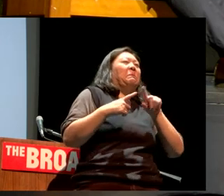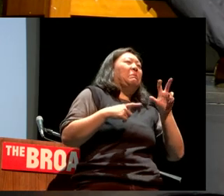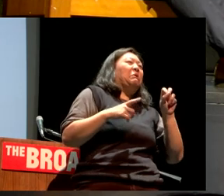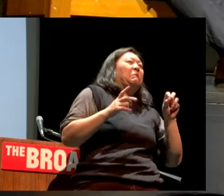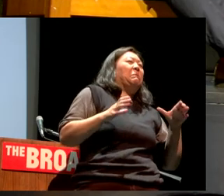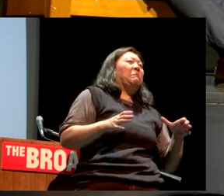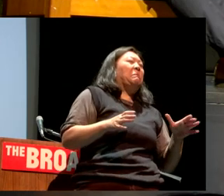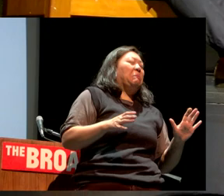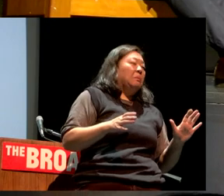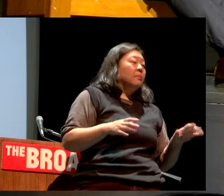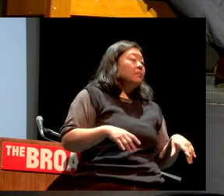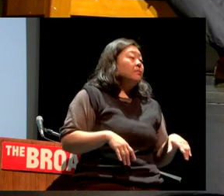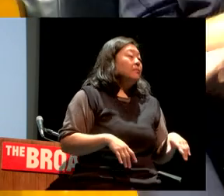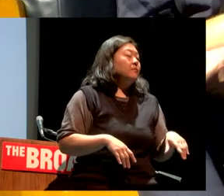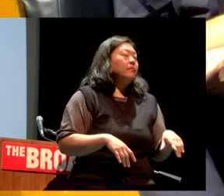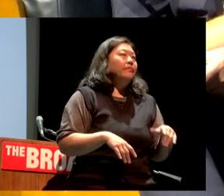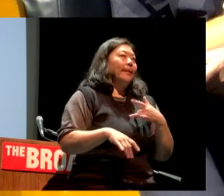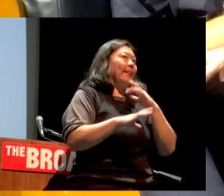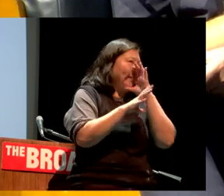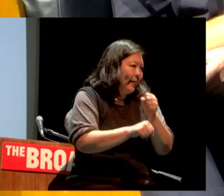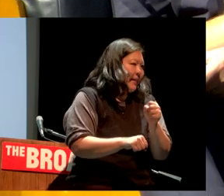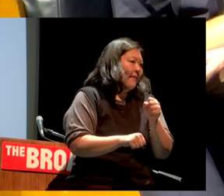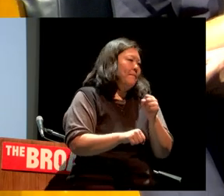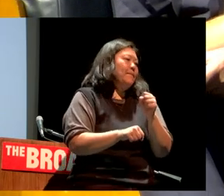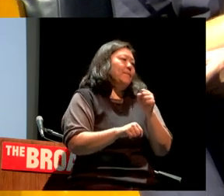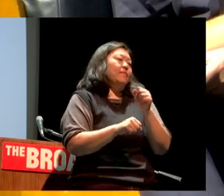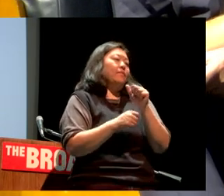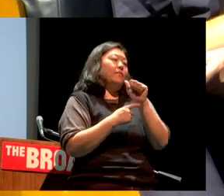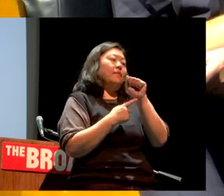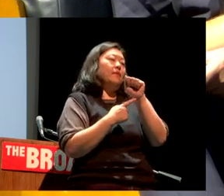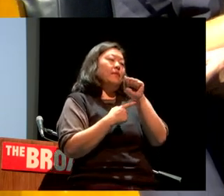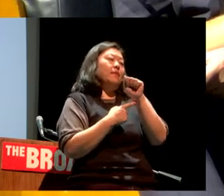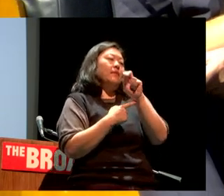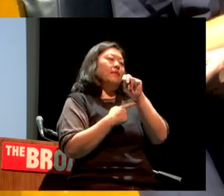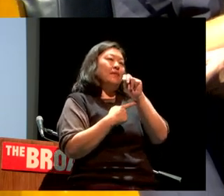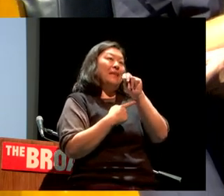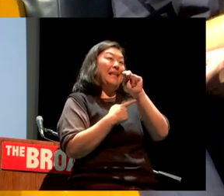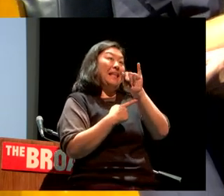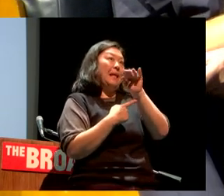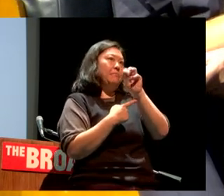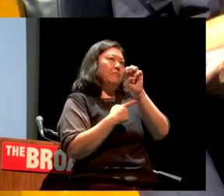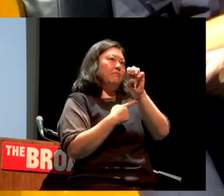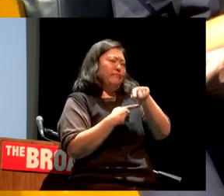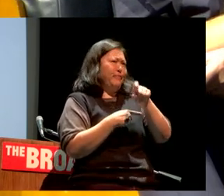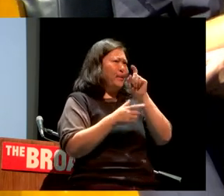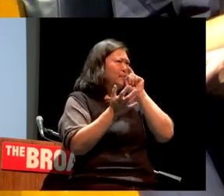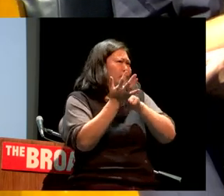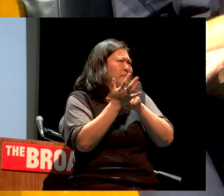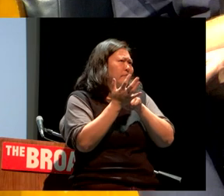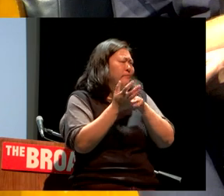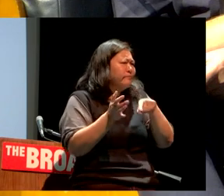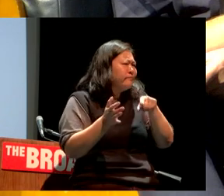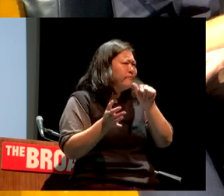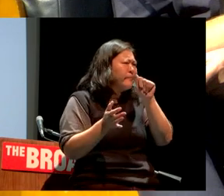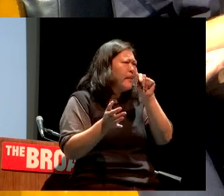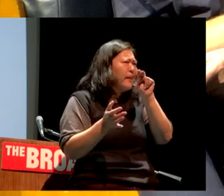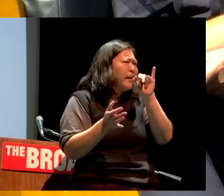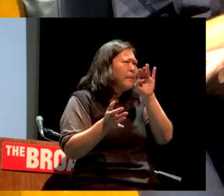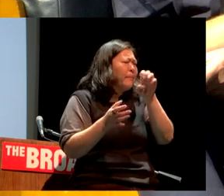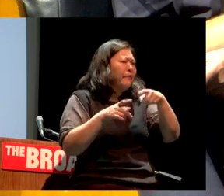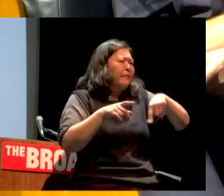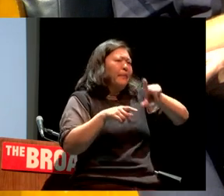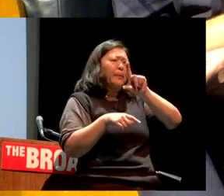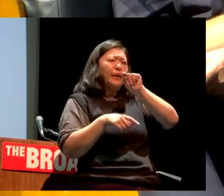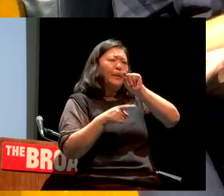NFTs. Yeah, I was really surprised that you know, pixel, it's almost